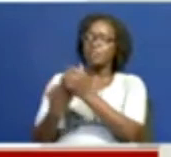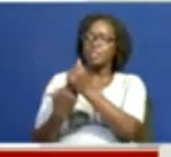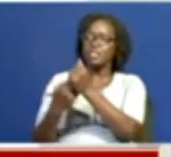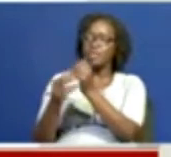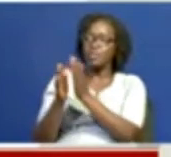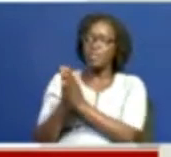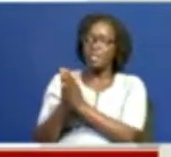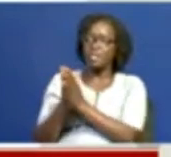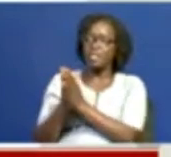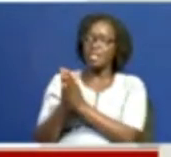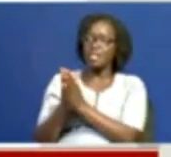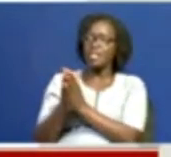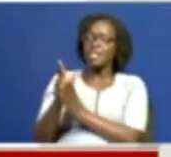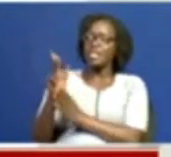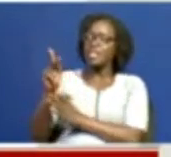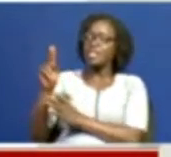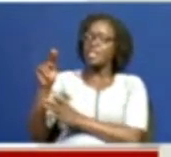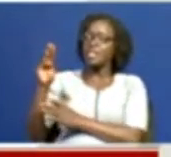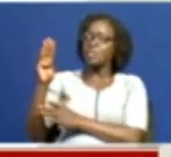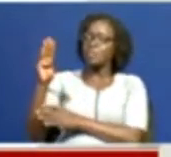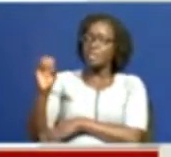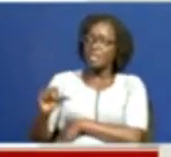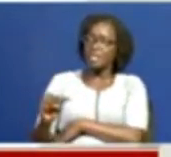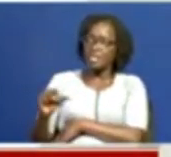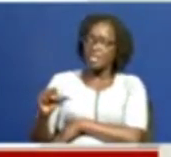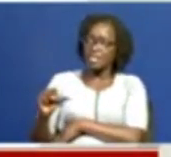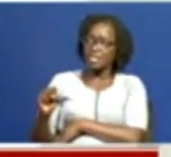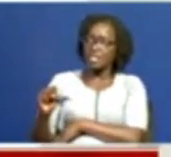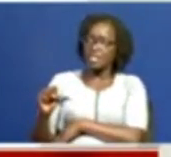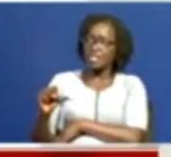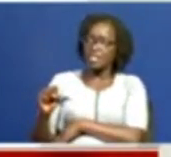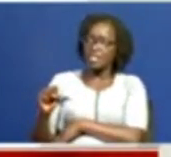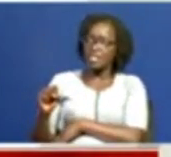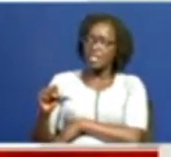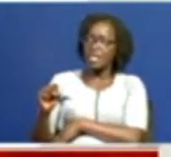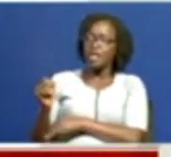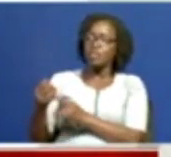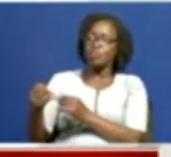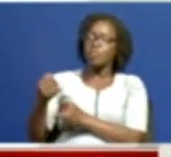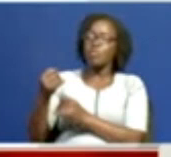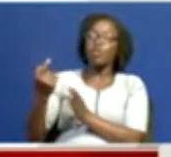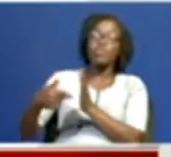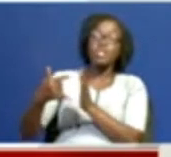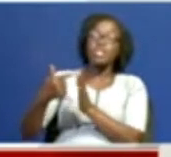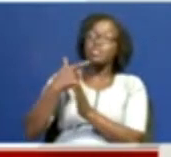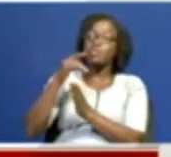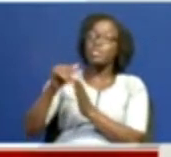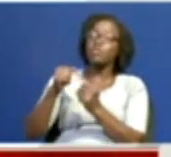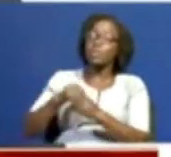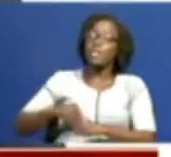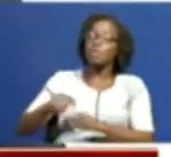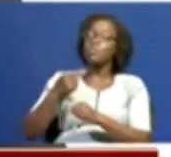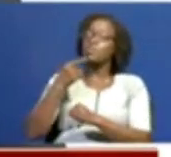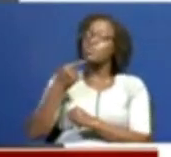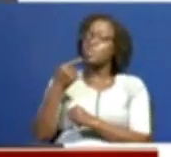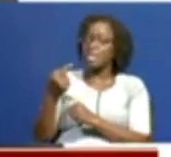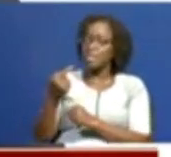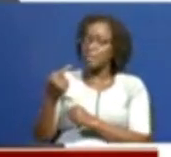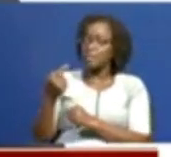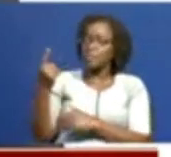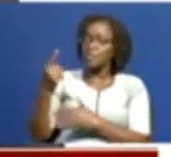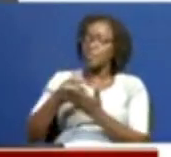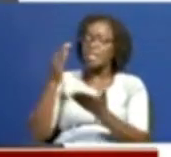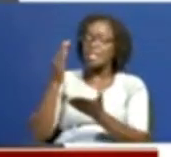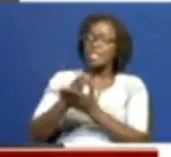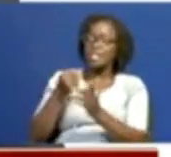the Kenya National Bureau of Statistics to do what we call mapping of the industry, so that we are able to tell what is the